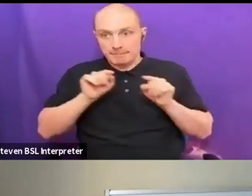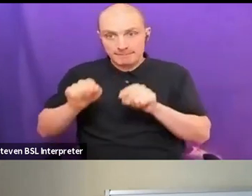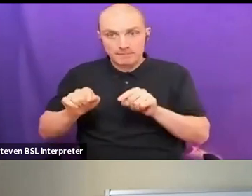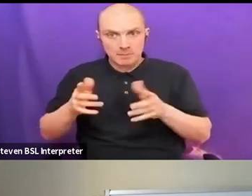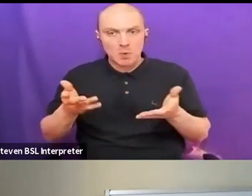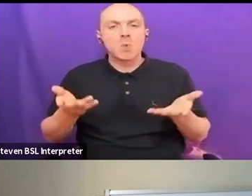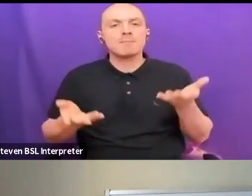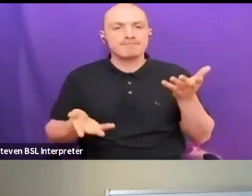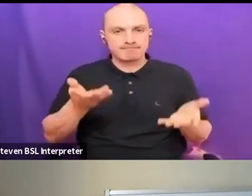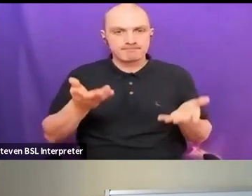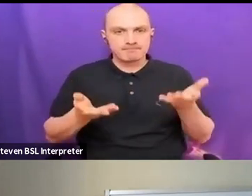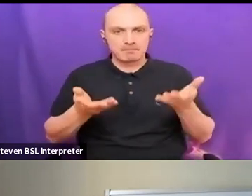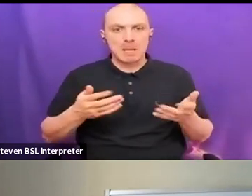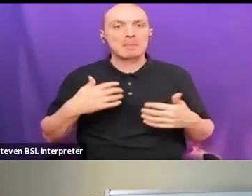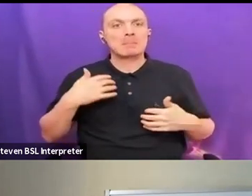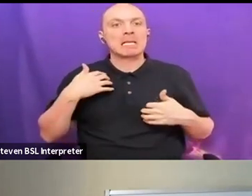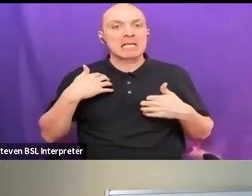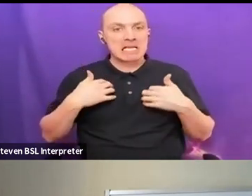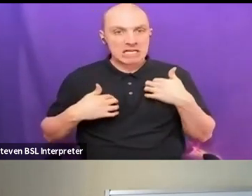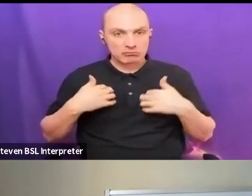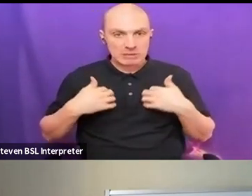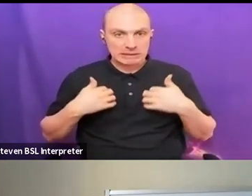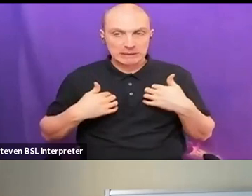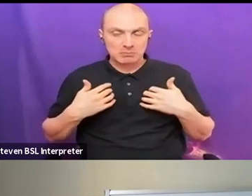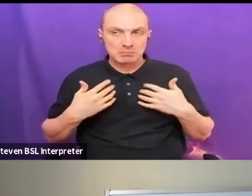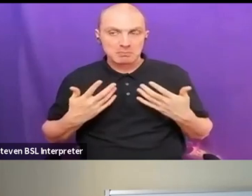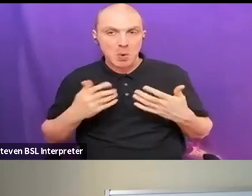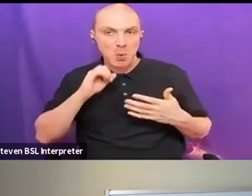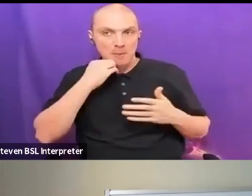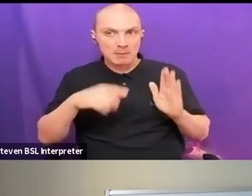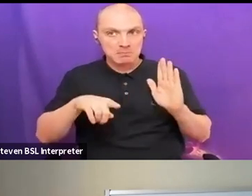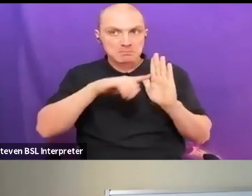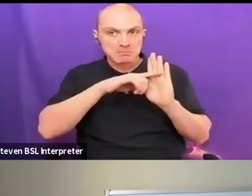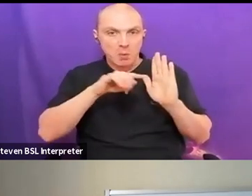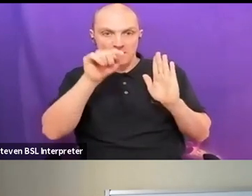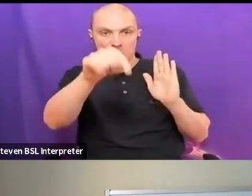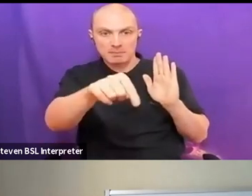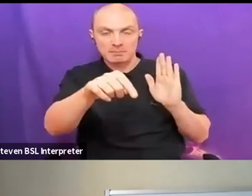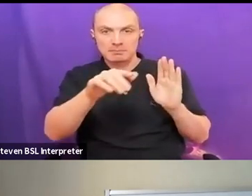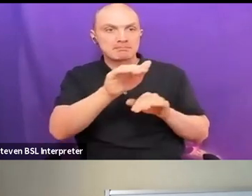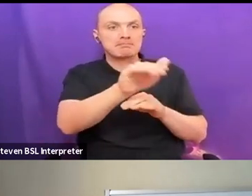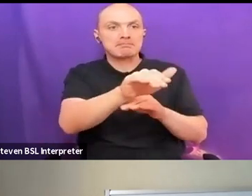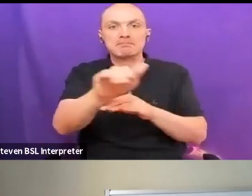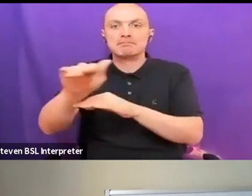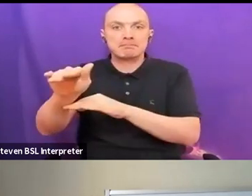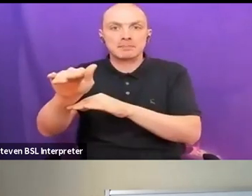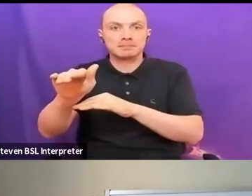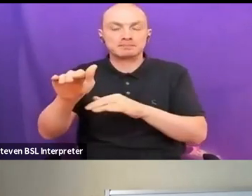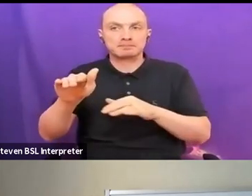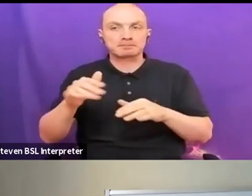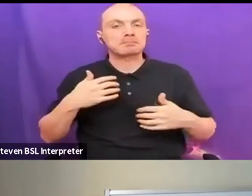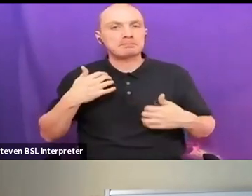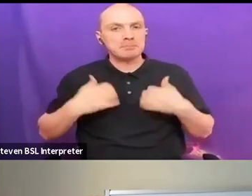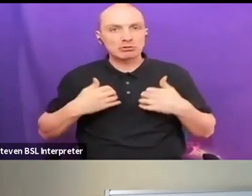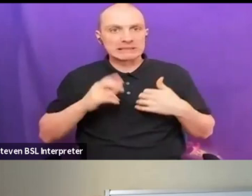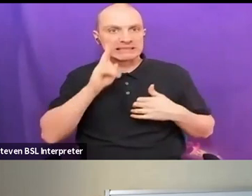make the recommendation that there should be a moratorium on out of town, and then obviously see what the reaction is there. But what I will say is that